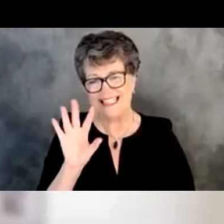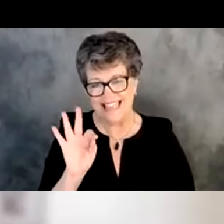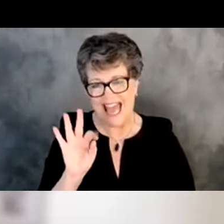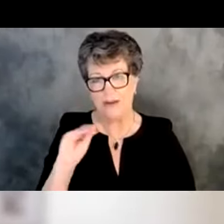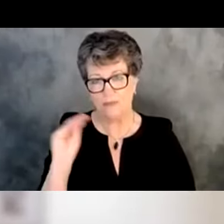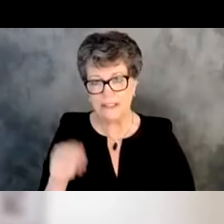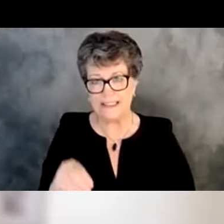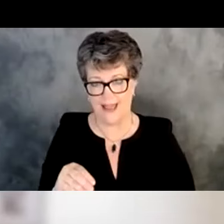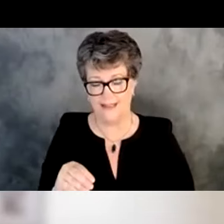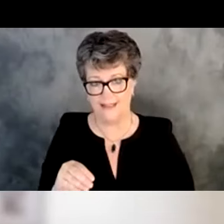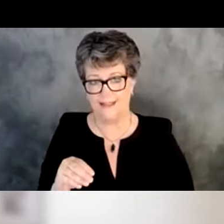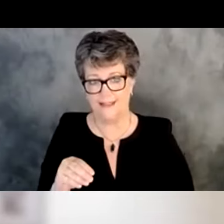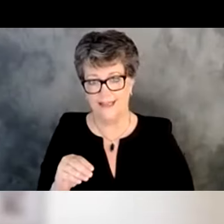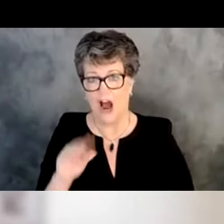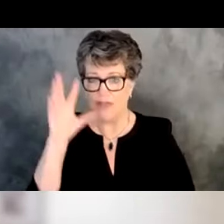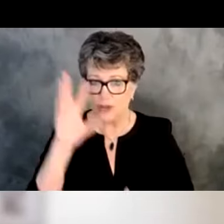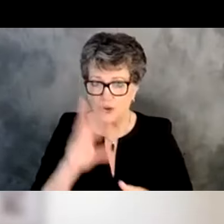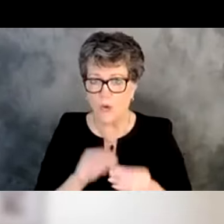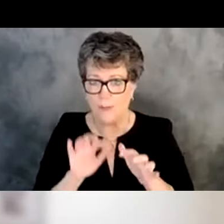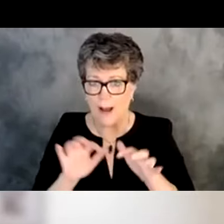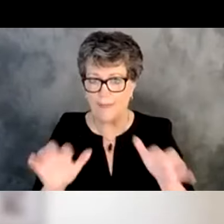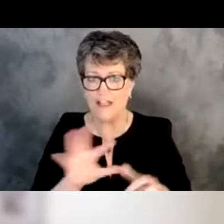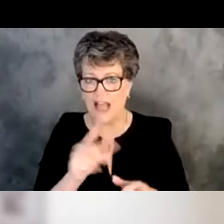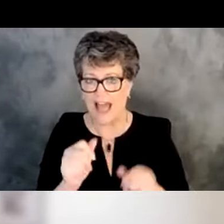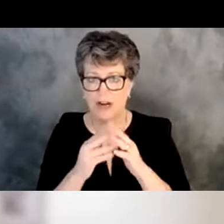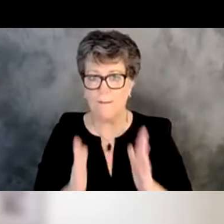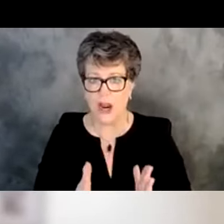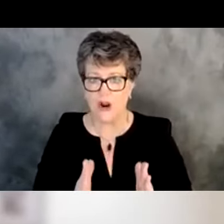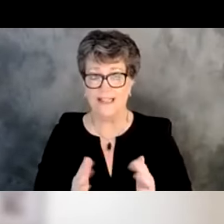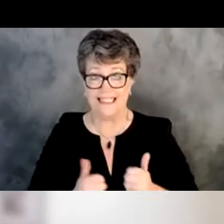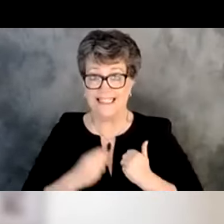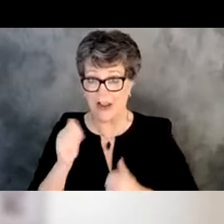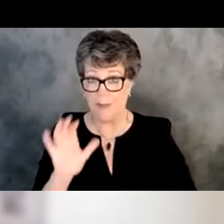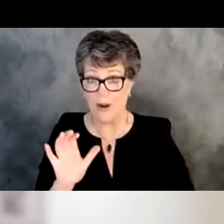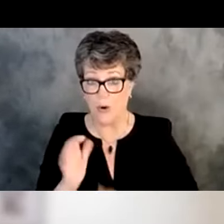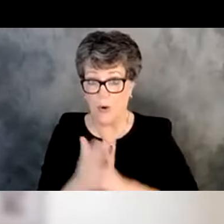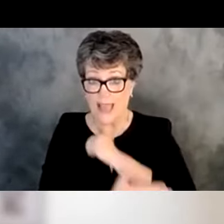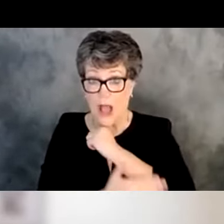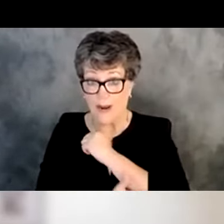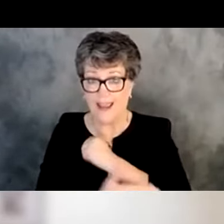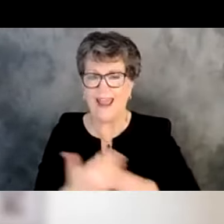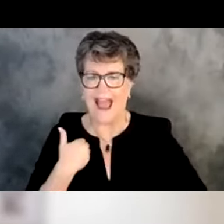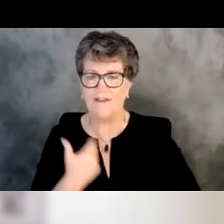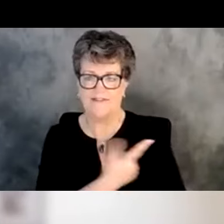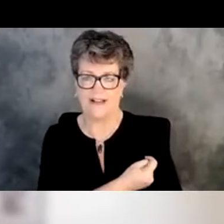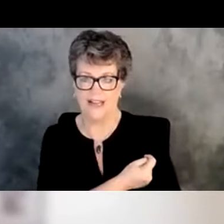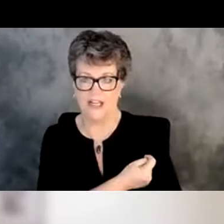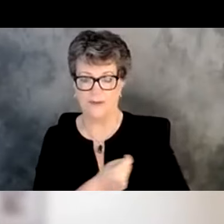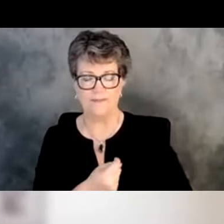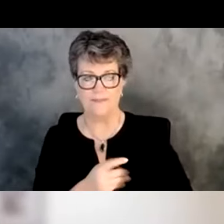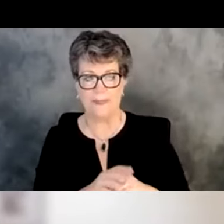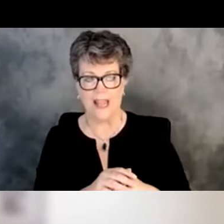28.69% of the African Americans living in Sacramento County are vaccinated. And I want to put that in perspective. When